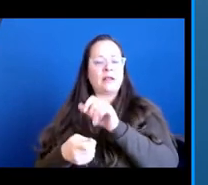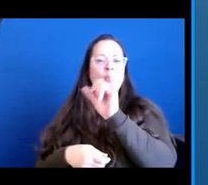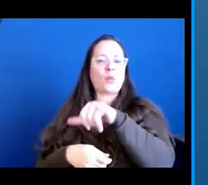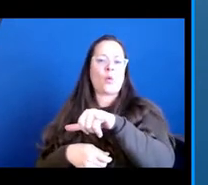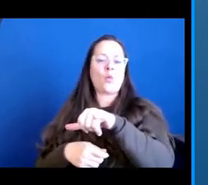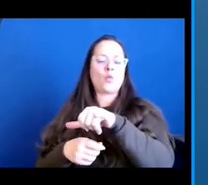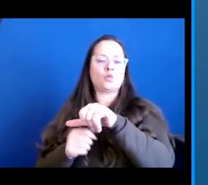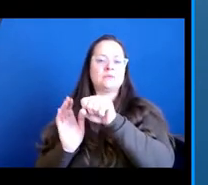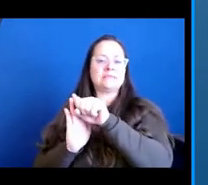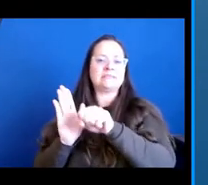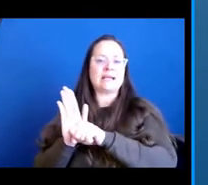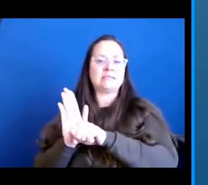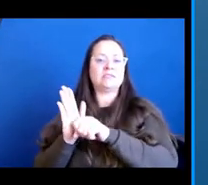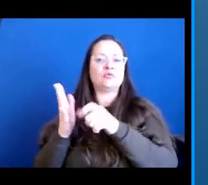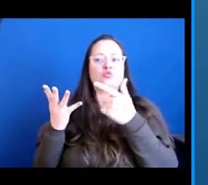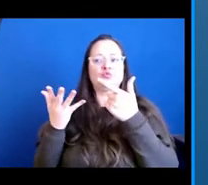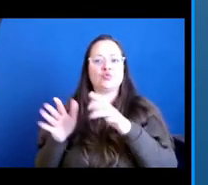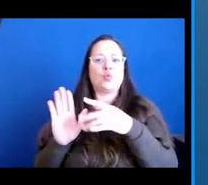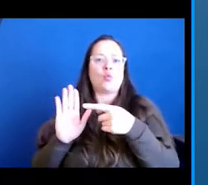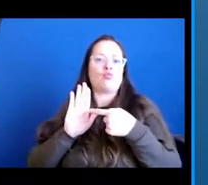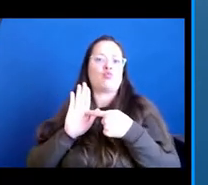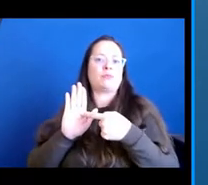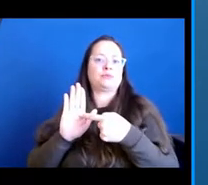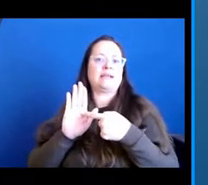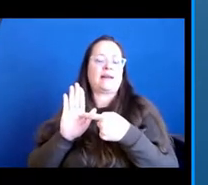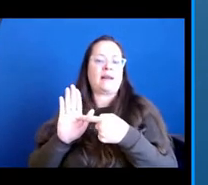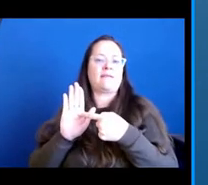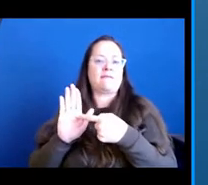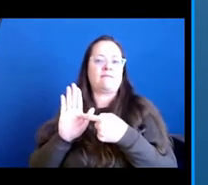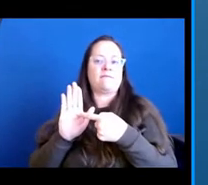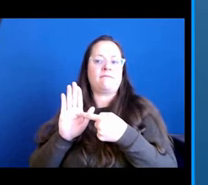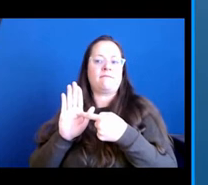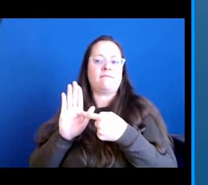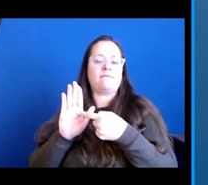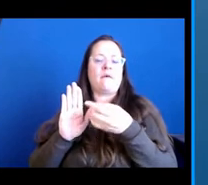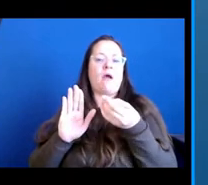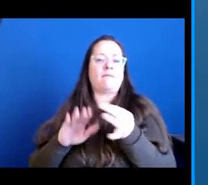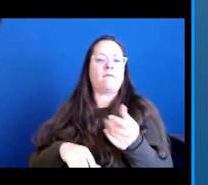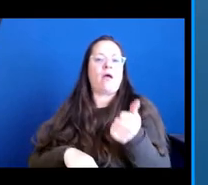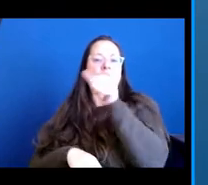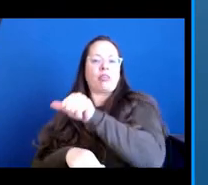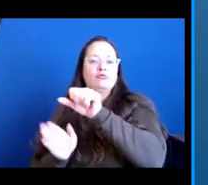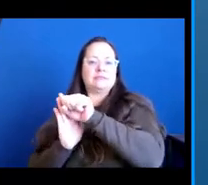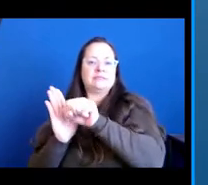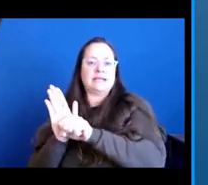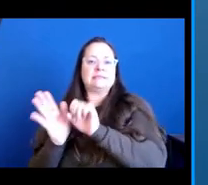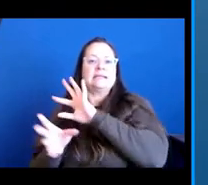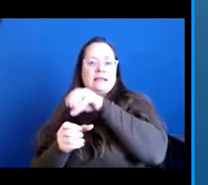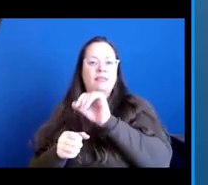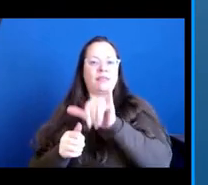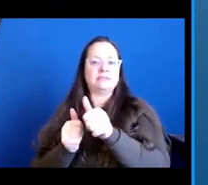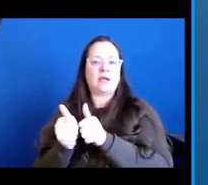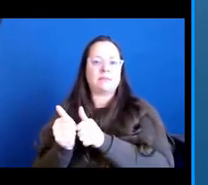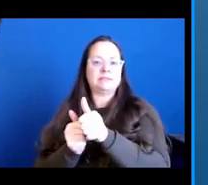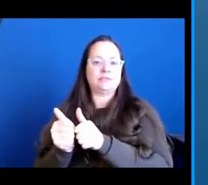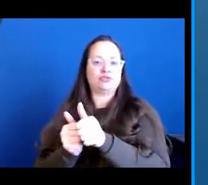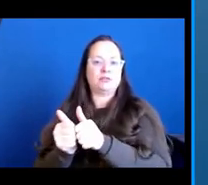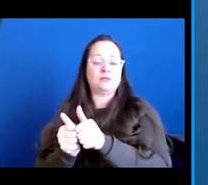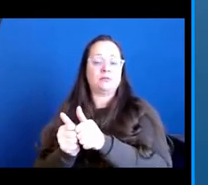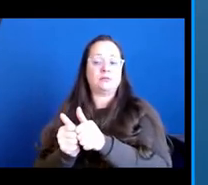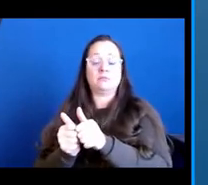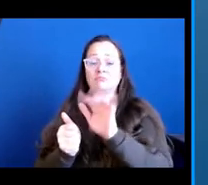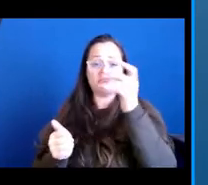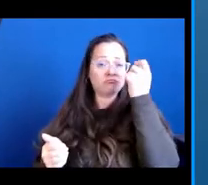representative of states that were in this competition that people did a damn good